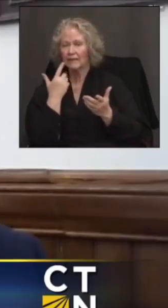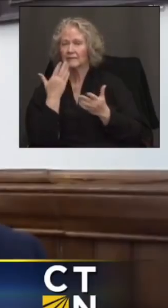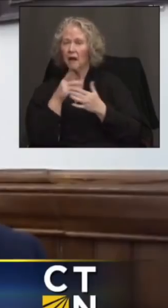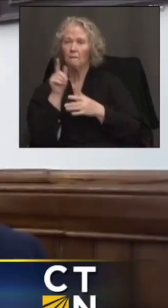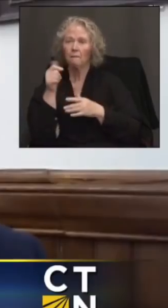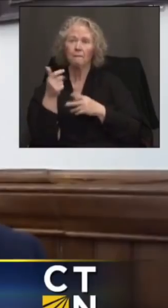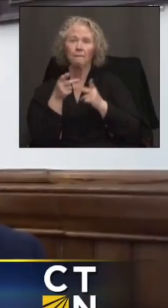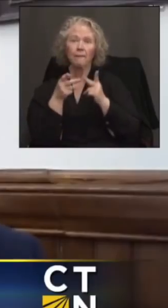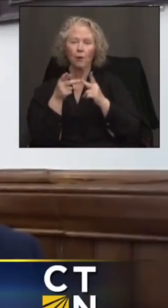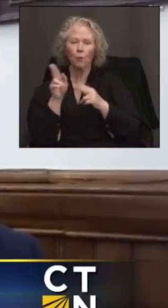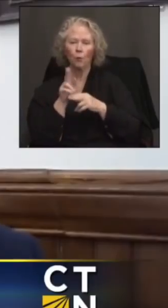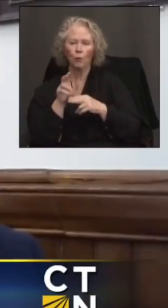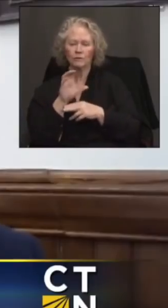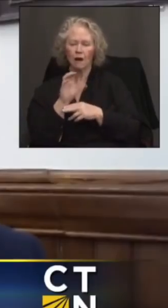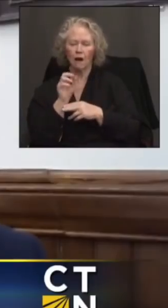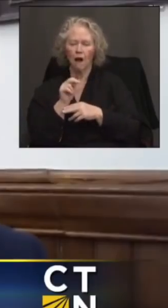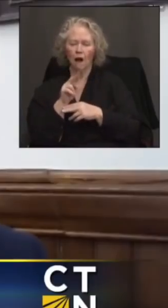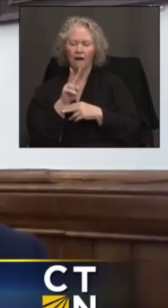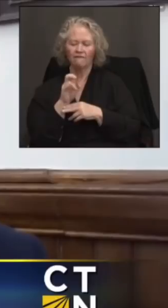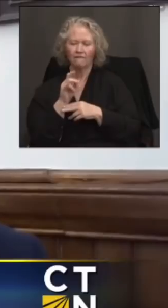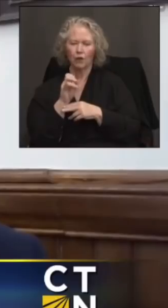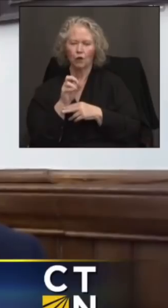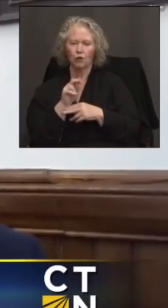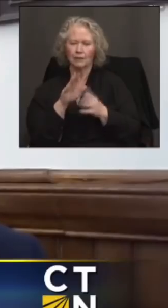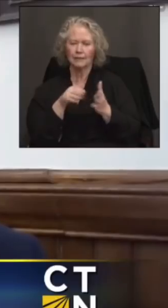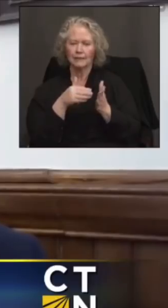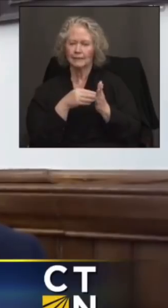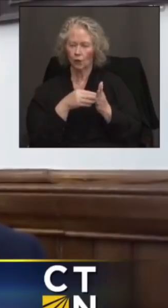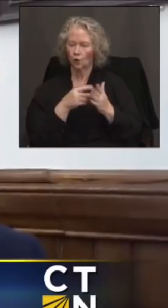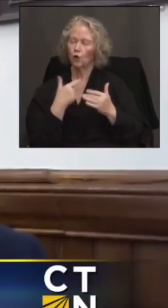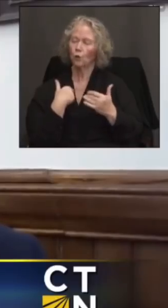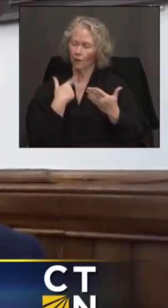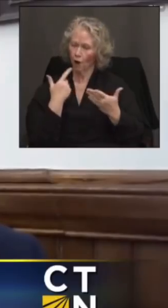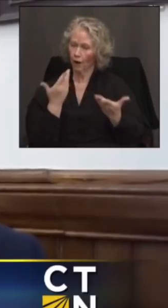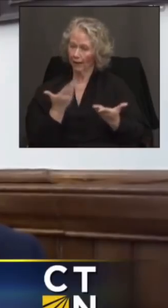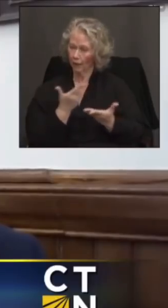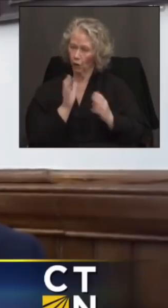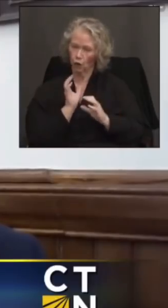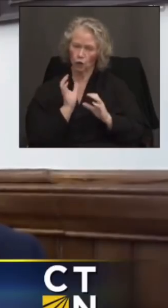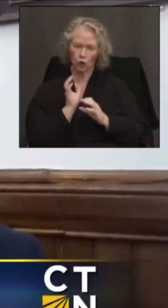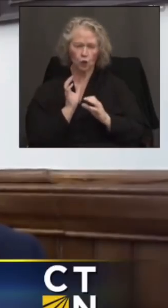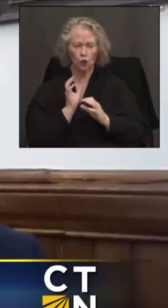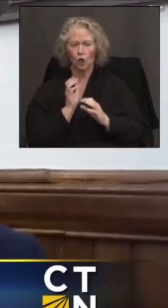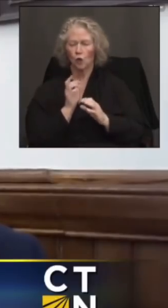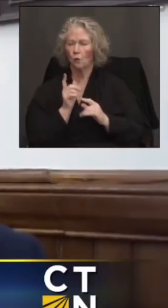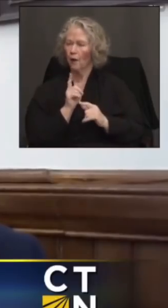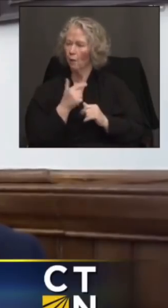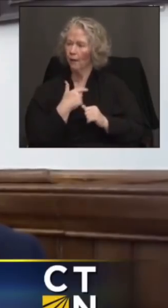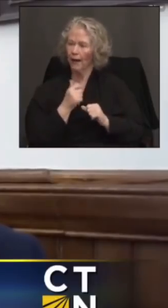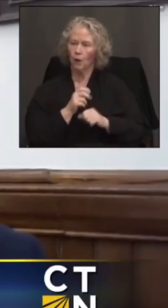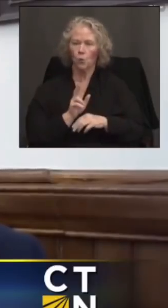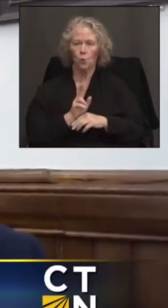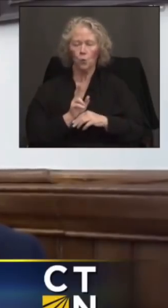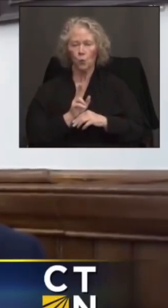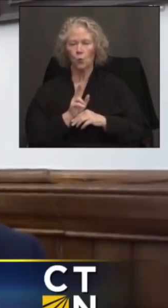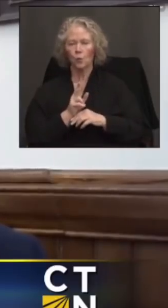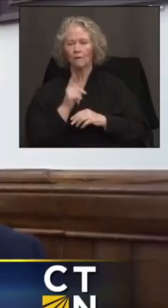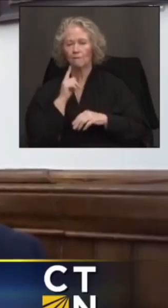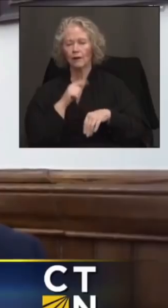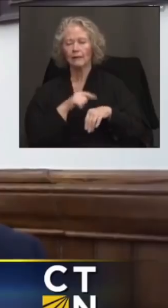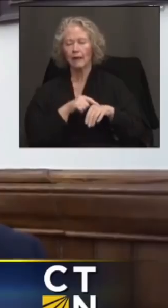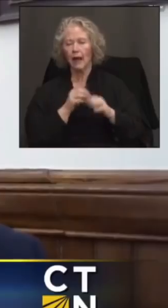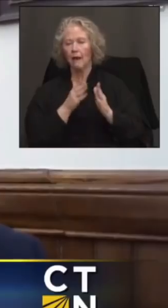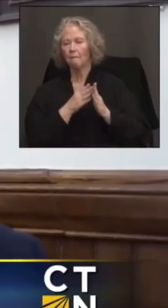other states, we are preparing to identify a facility that can be able to be utilized for a time period that will